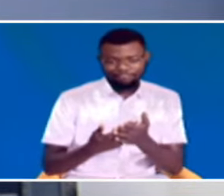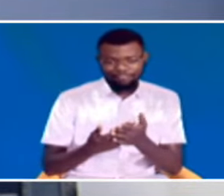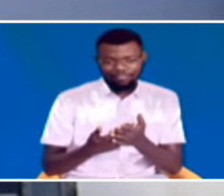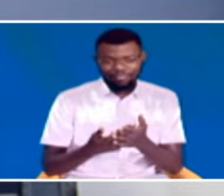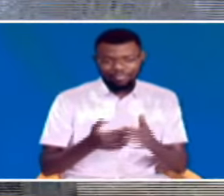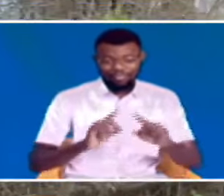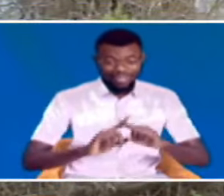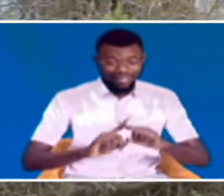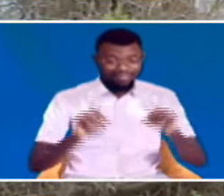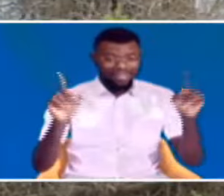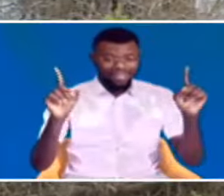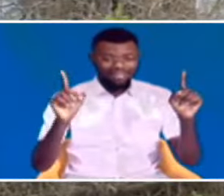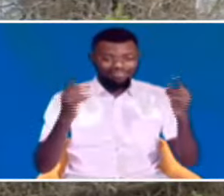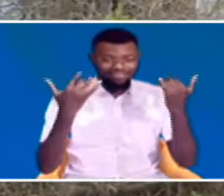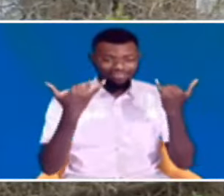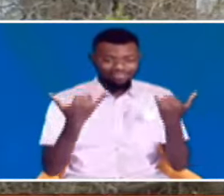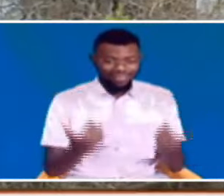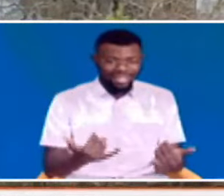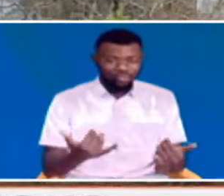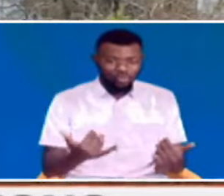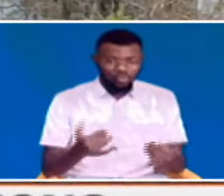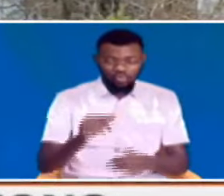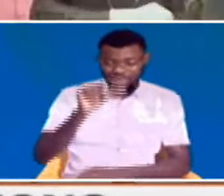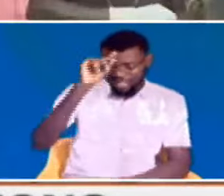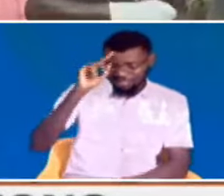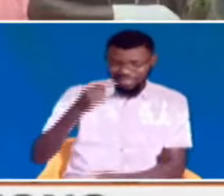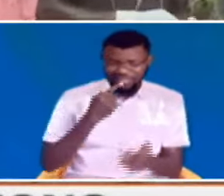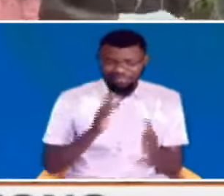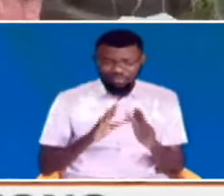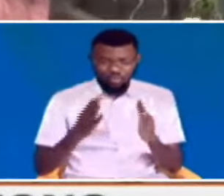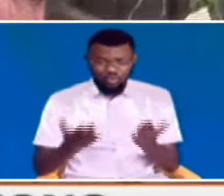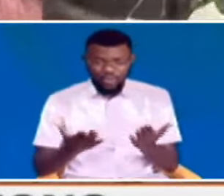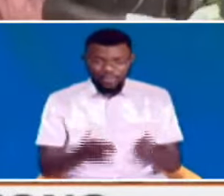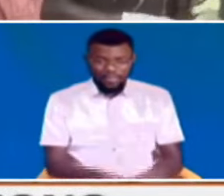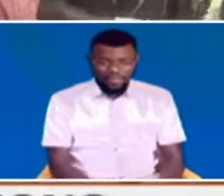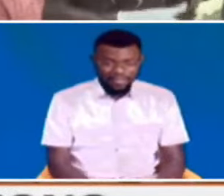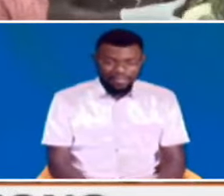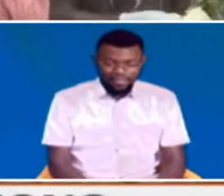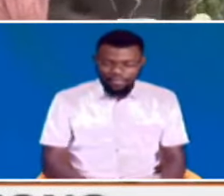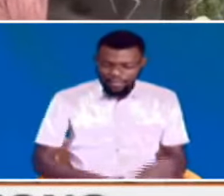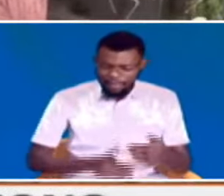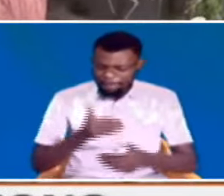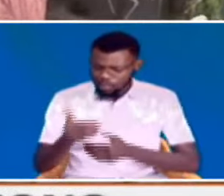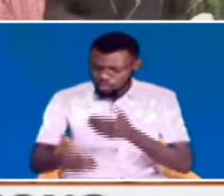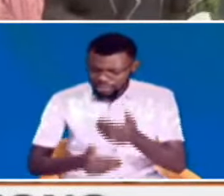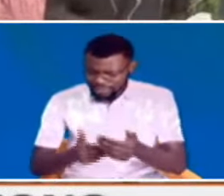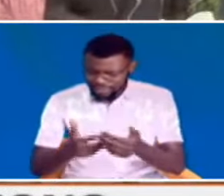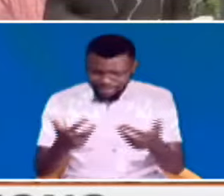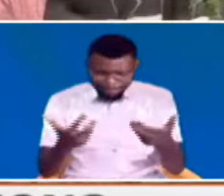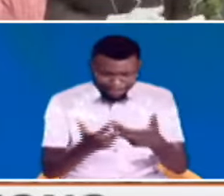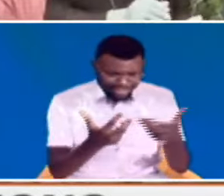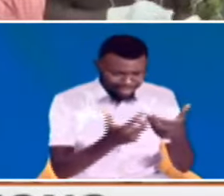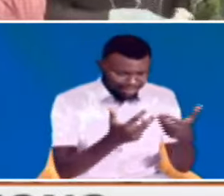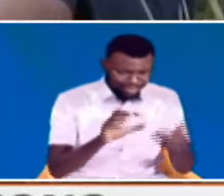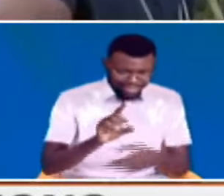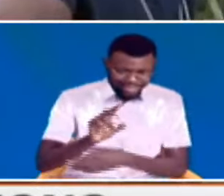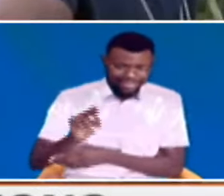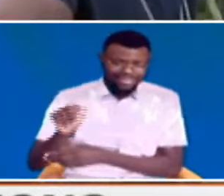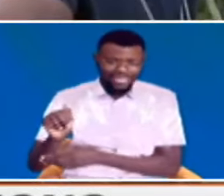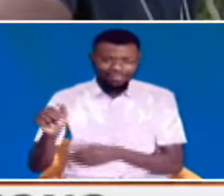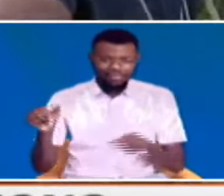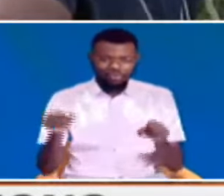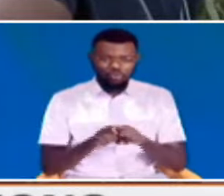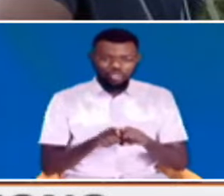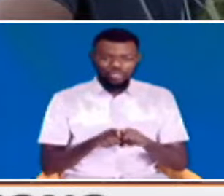But even as the exercise continues, the government says the process of identifying the bodies through DNA will also